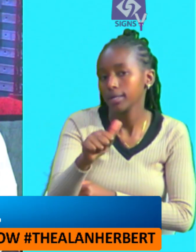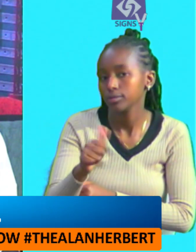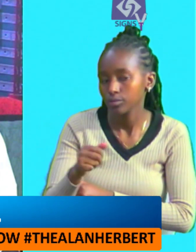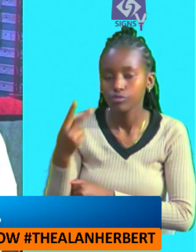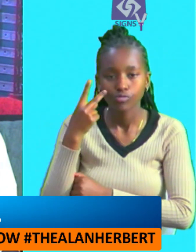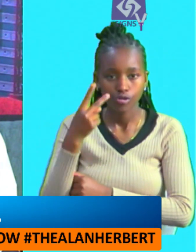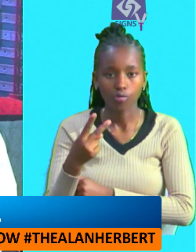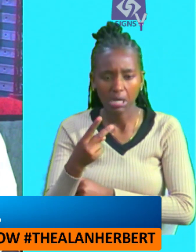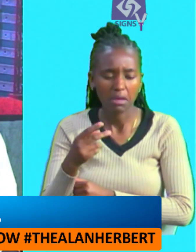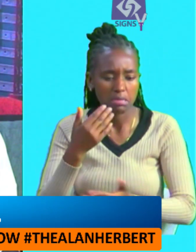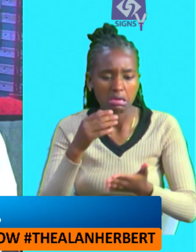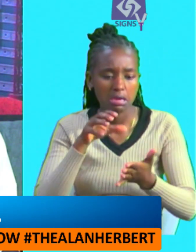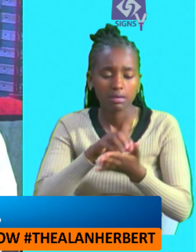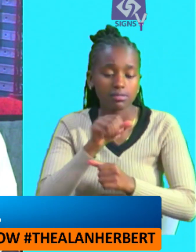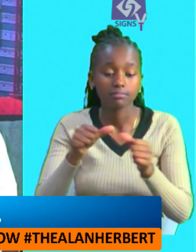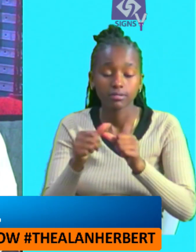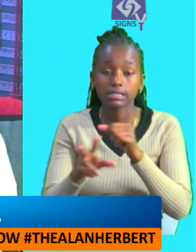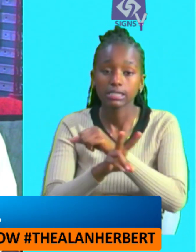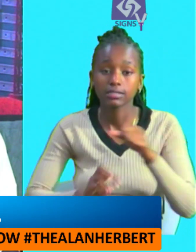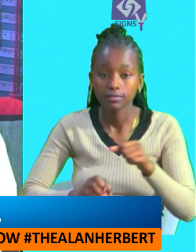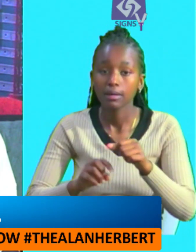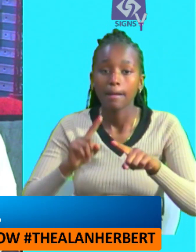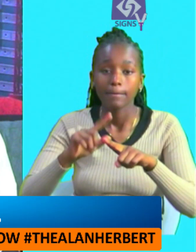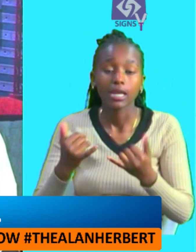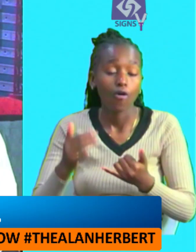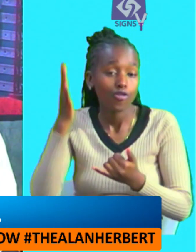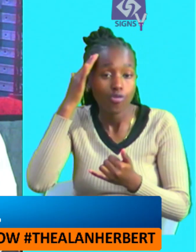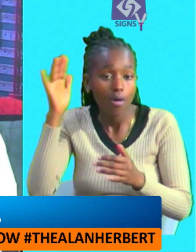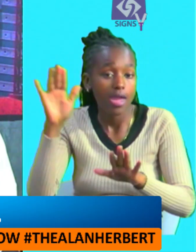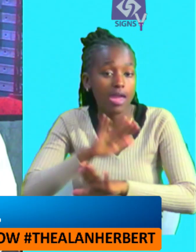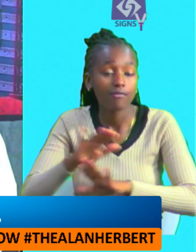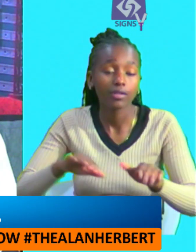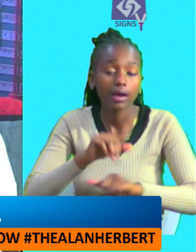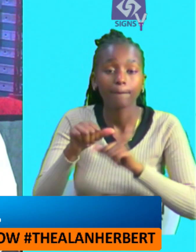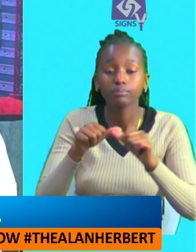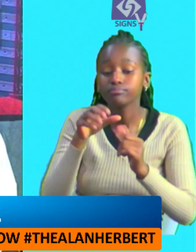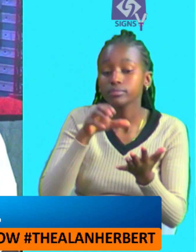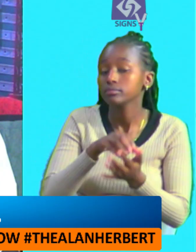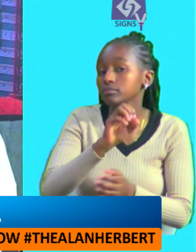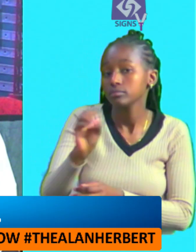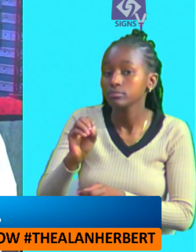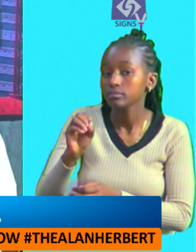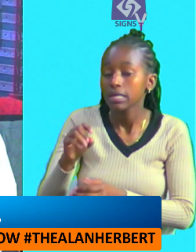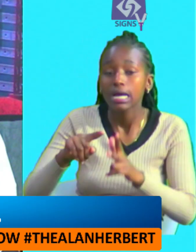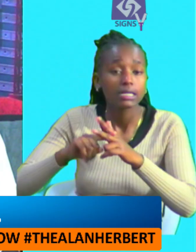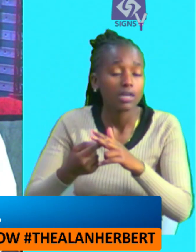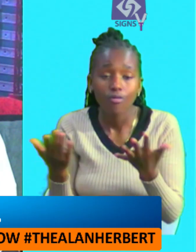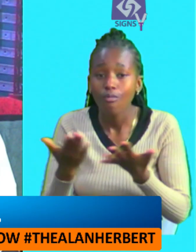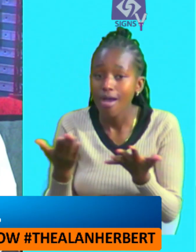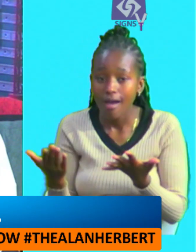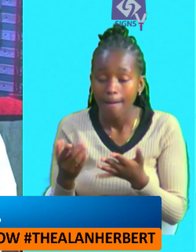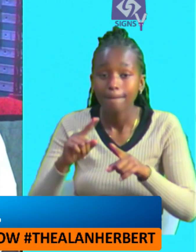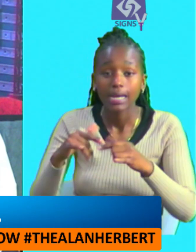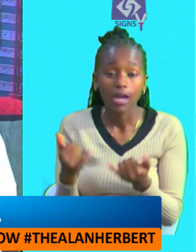world. There is a podcast that I listen to, and I've constantly shared it on my status. It's called the Lazarus Heist.